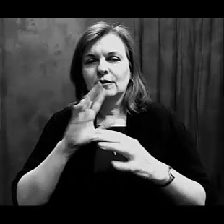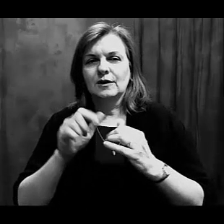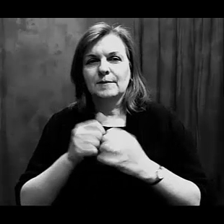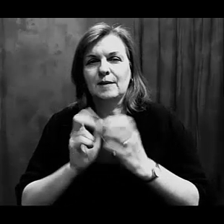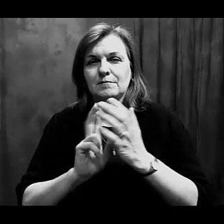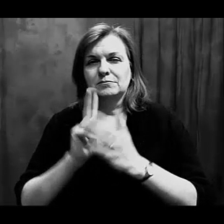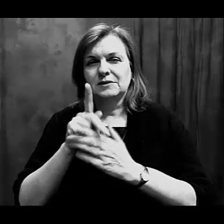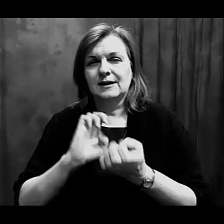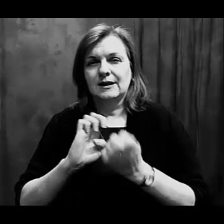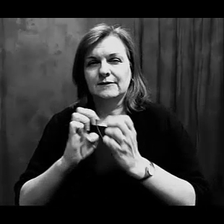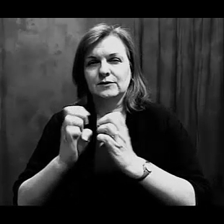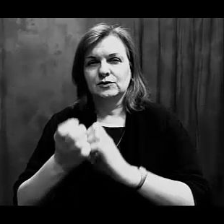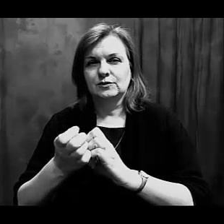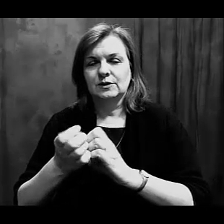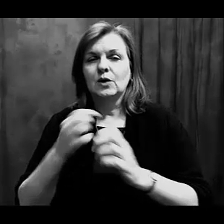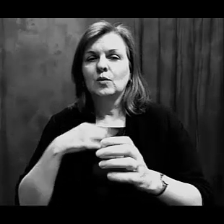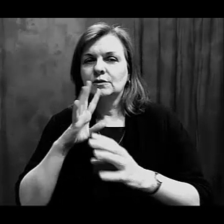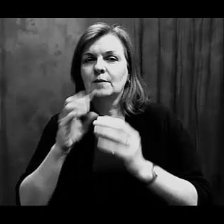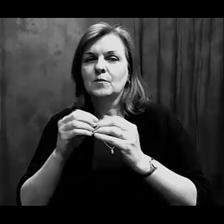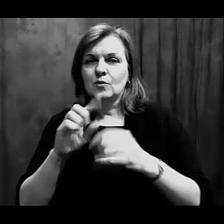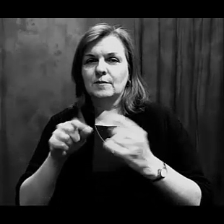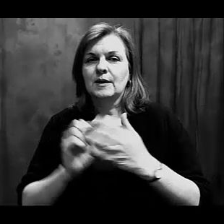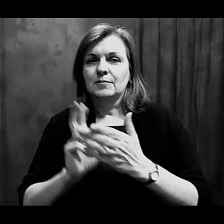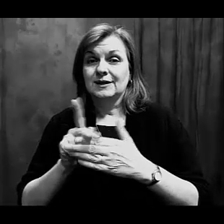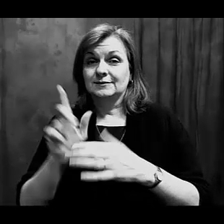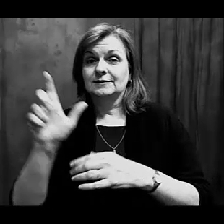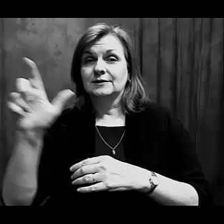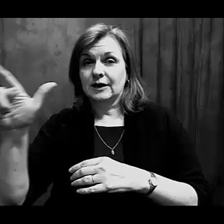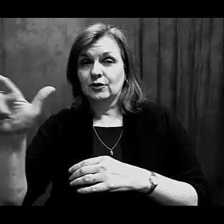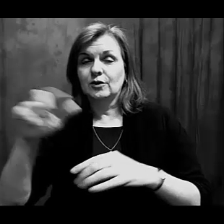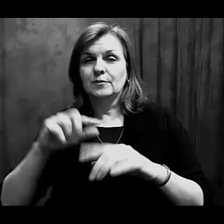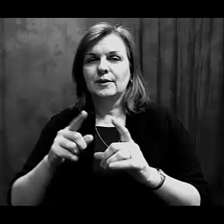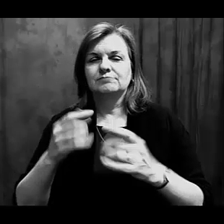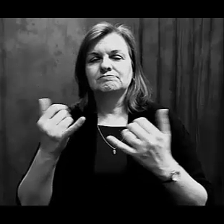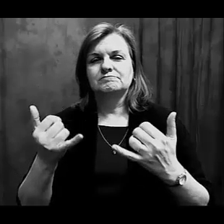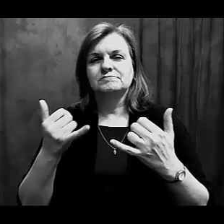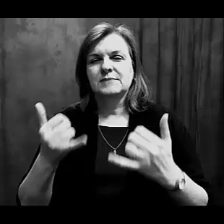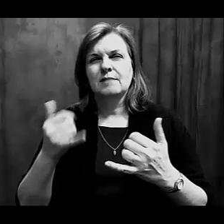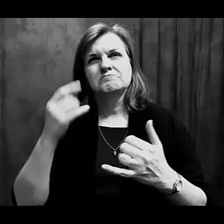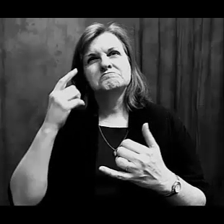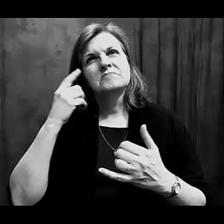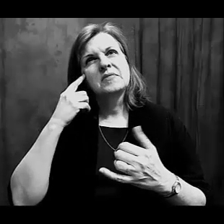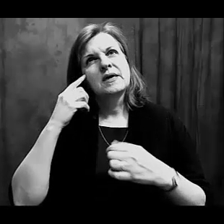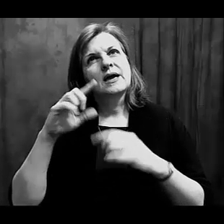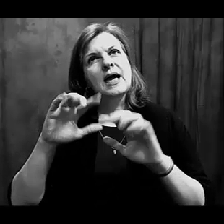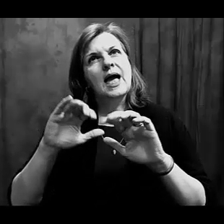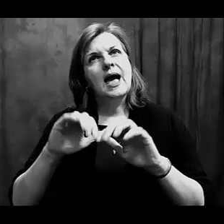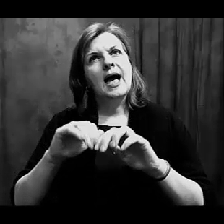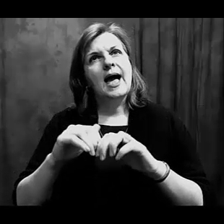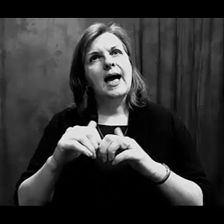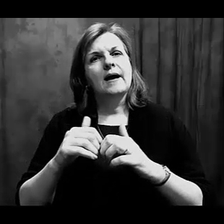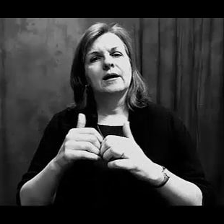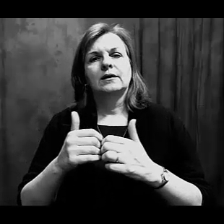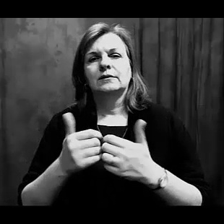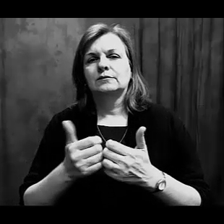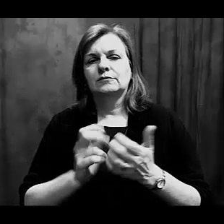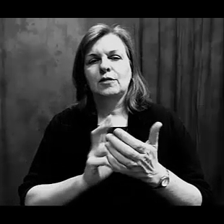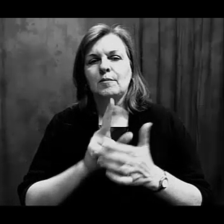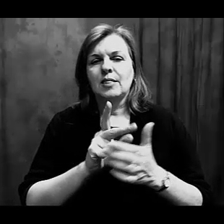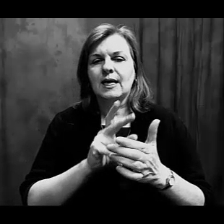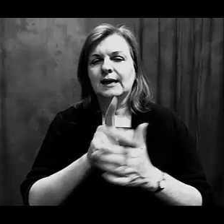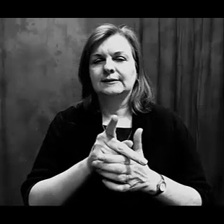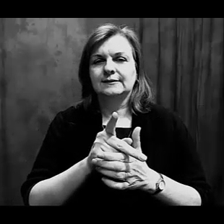I want to very briefly look at evolution of plants. We're going to come back to plants later on, but I want you to think primarily